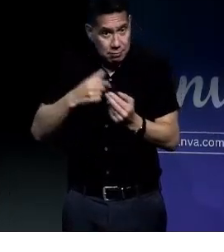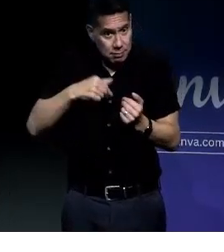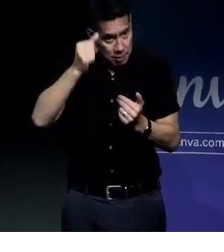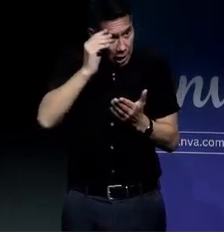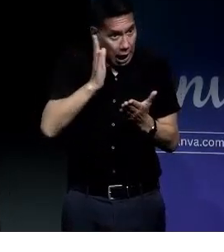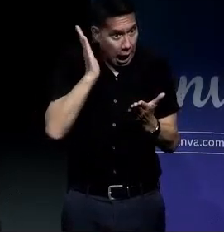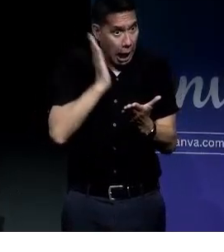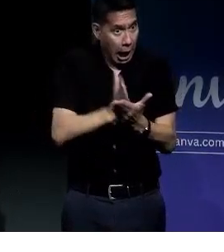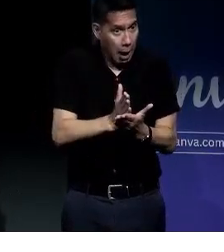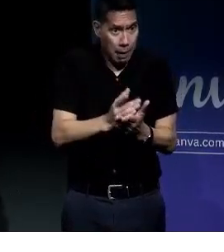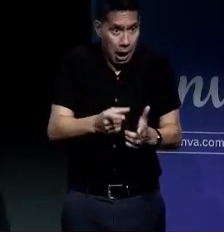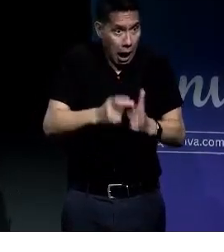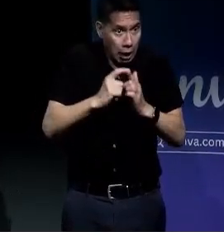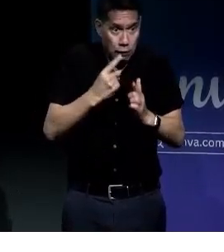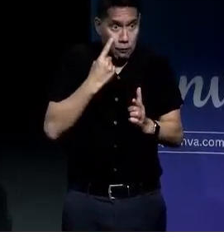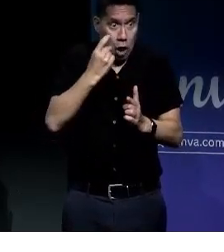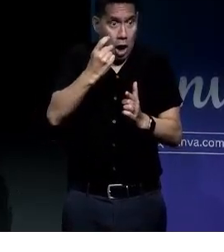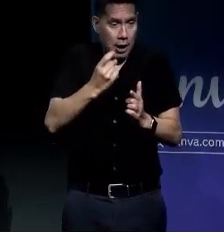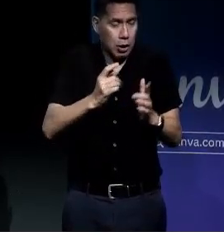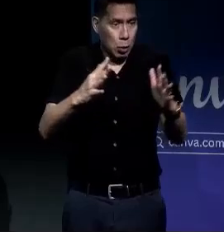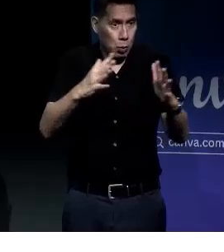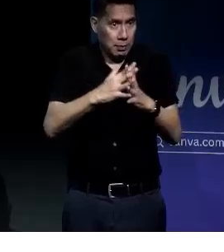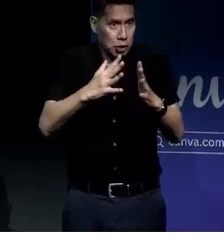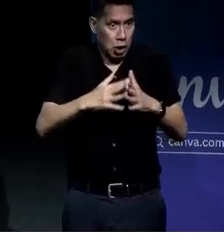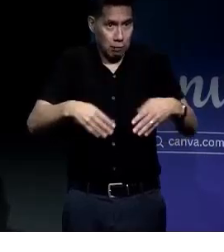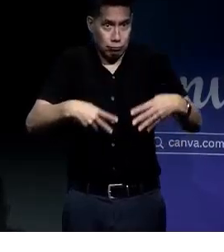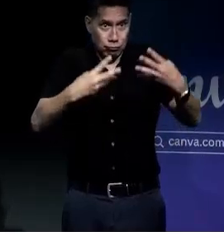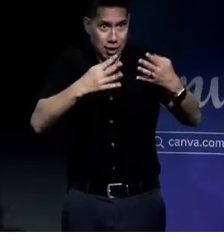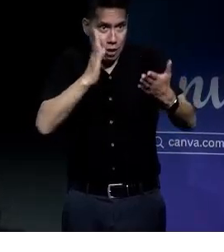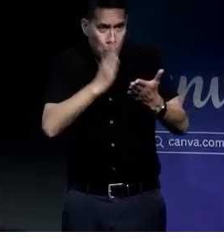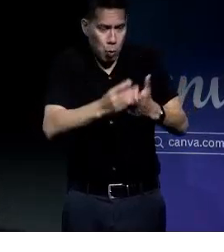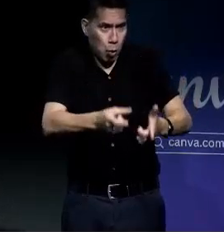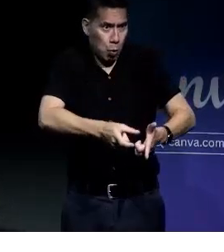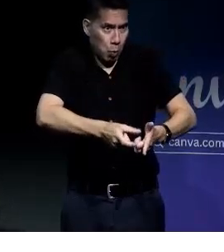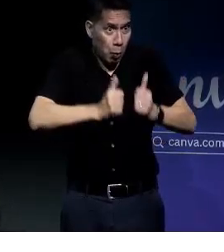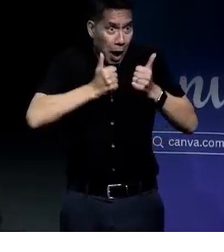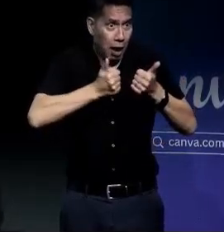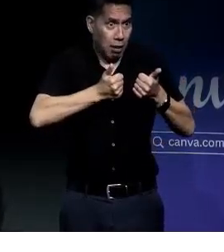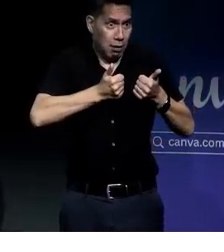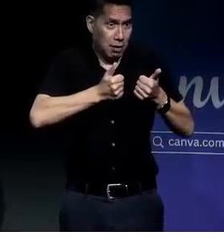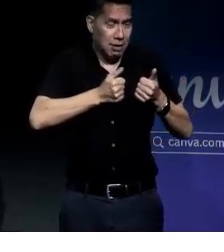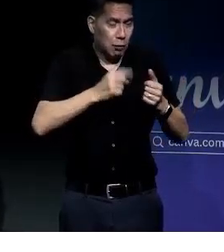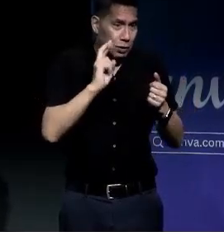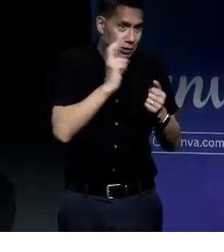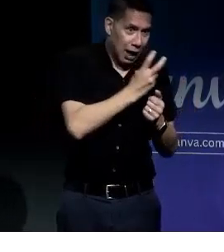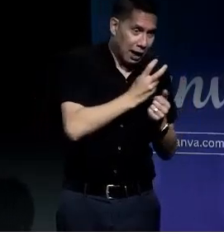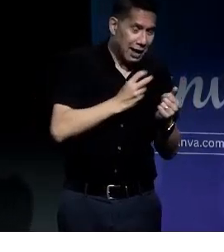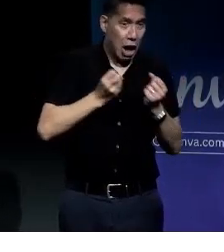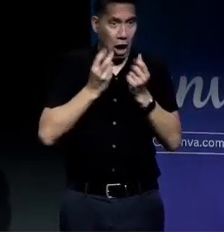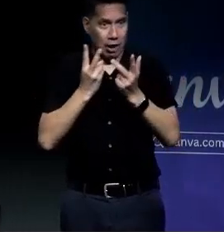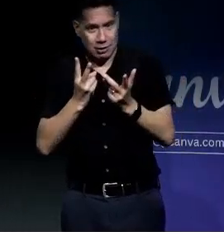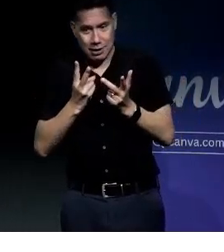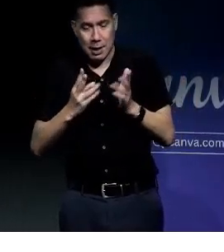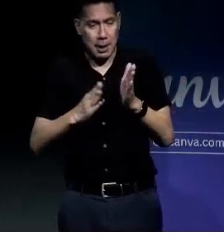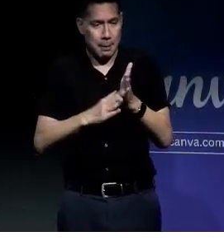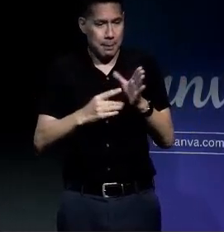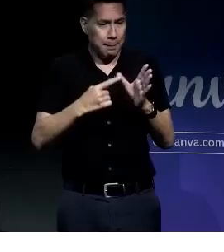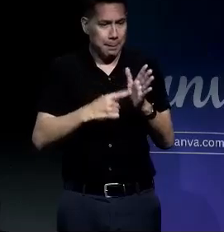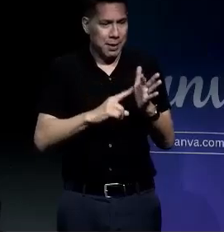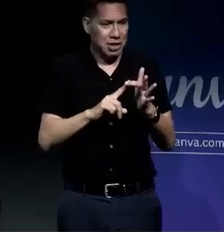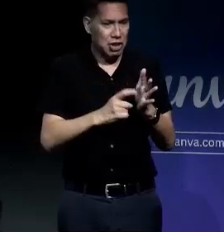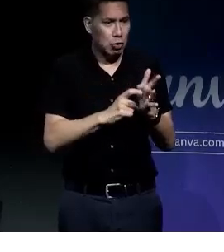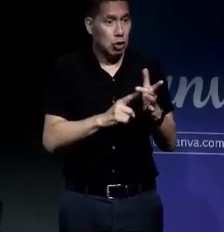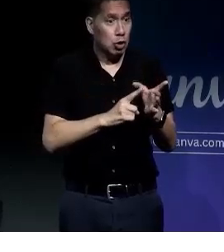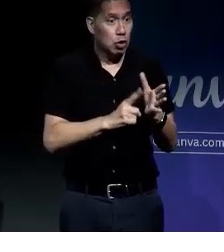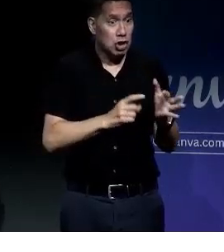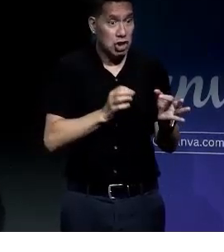it is genuinely hard to find sites that work super well in dark and light. Material Design,